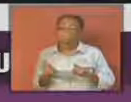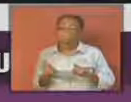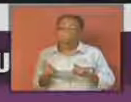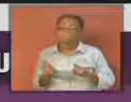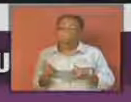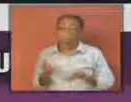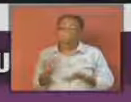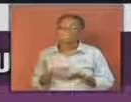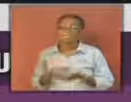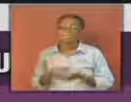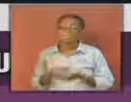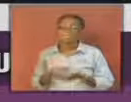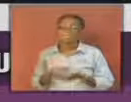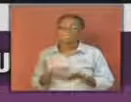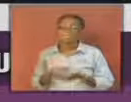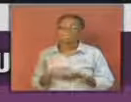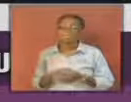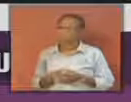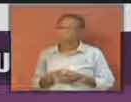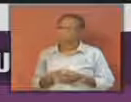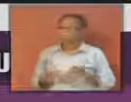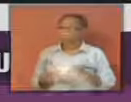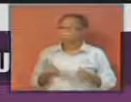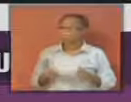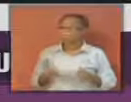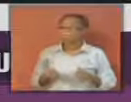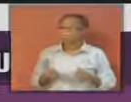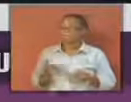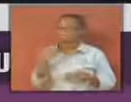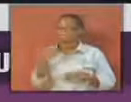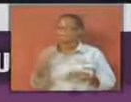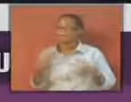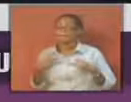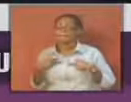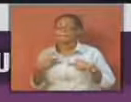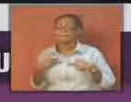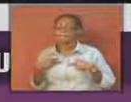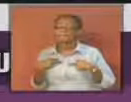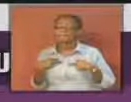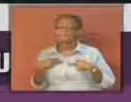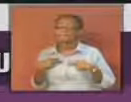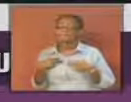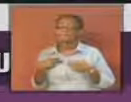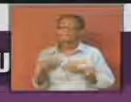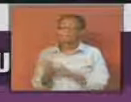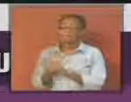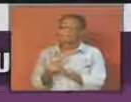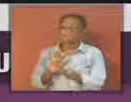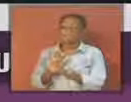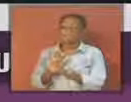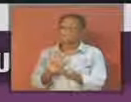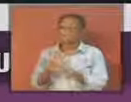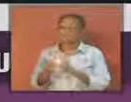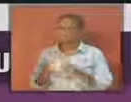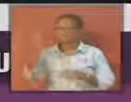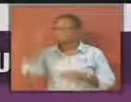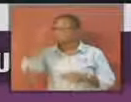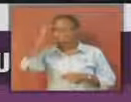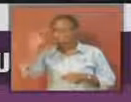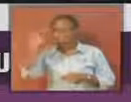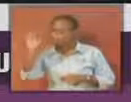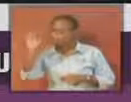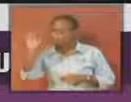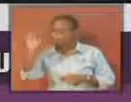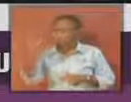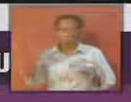have had the virus and didn't know they had the virus be concerned if they take the vaccine? Are there any health risks in